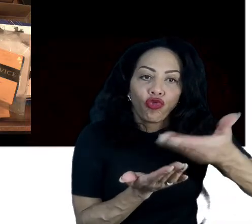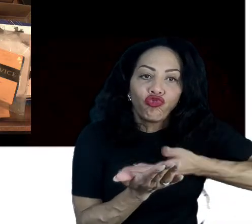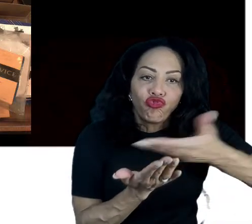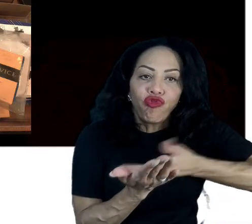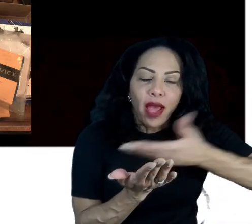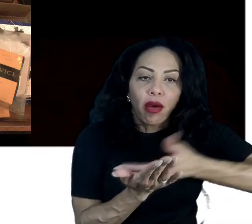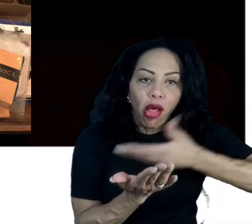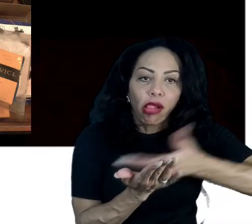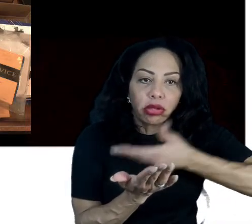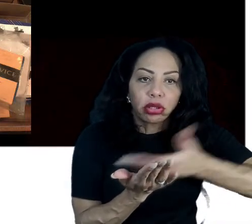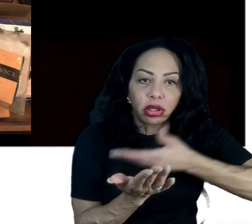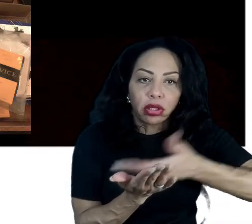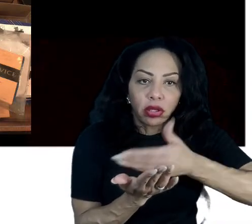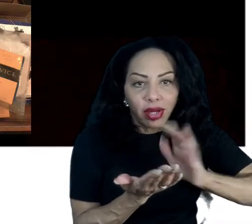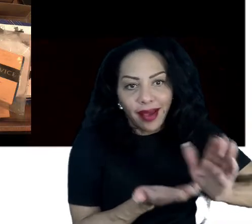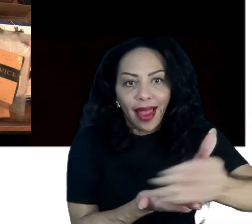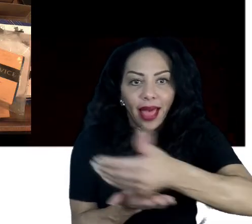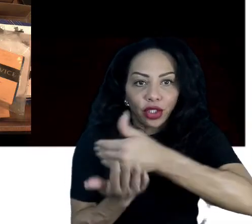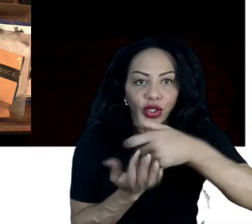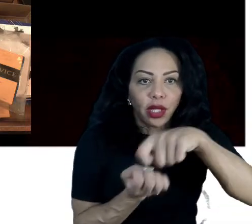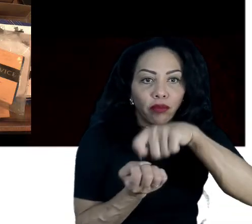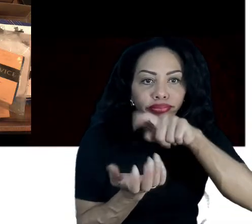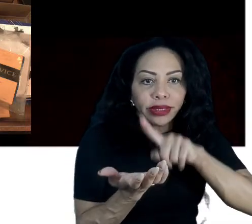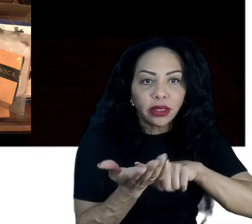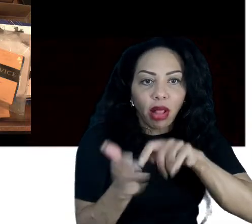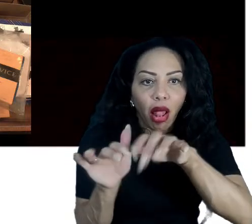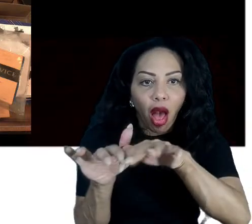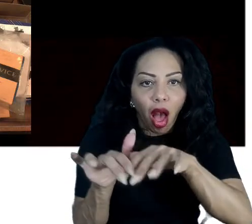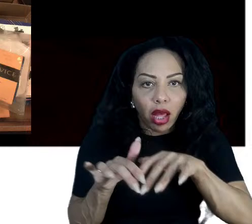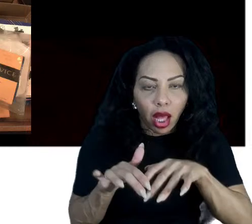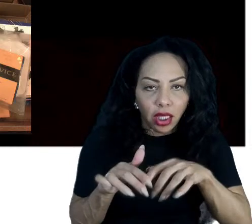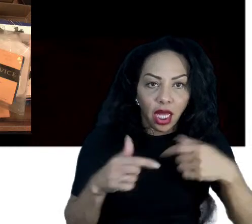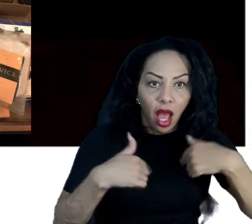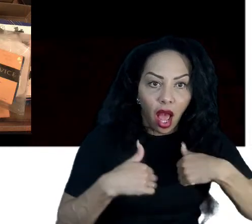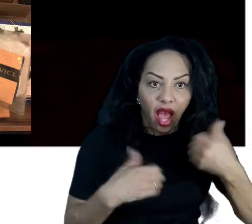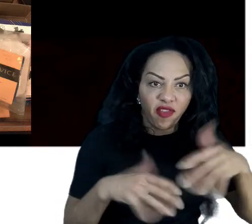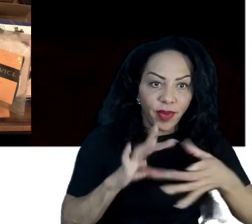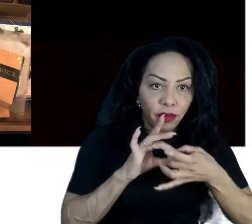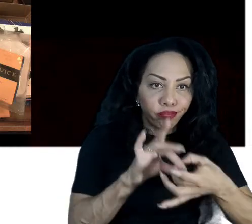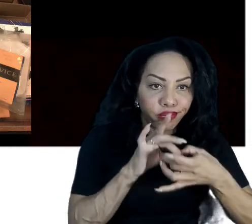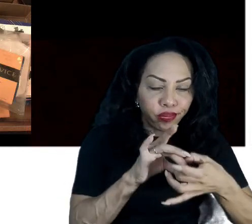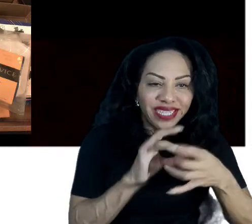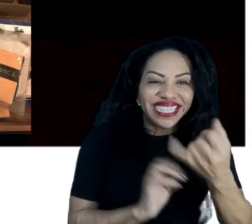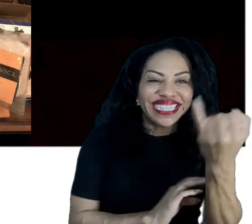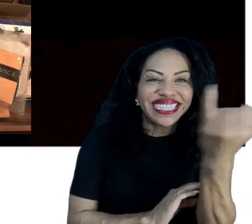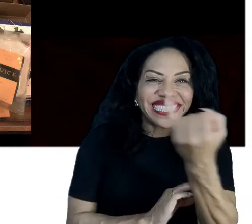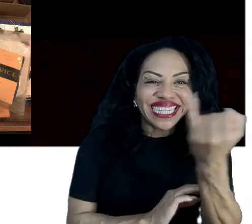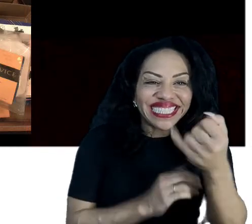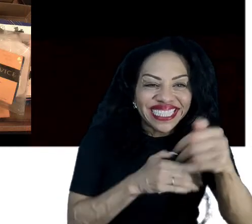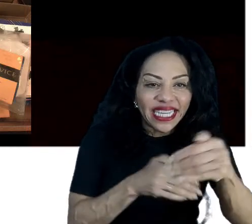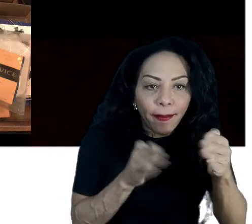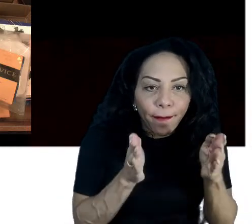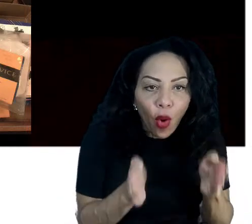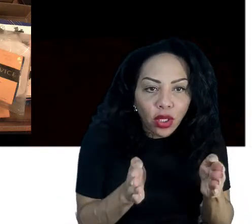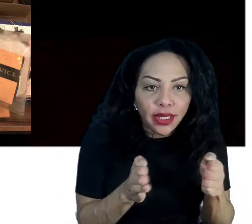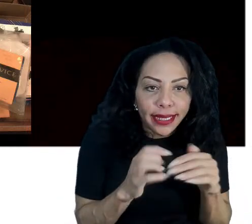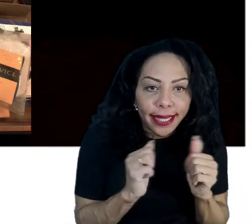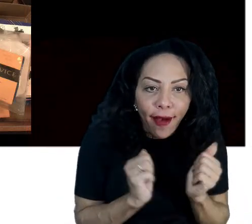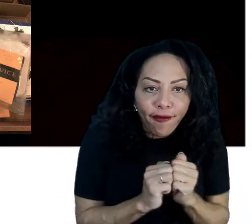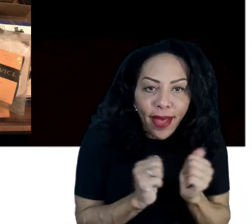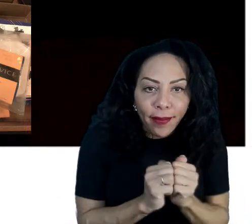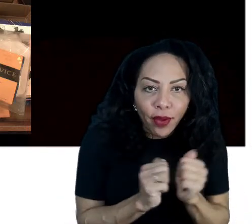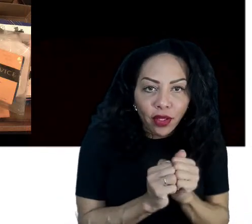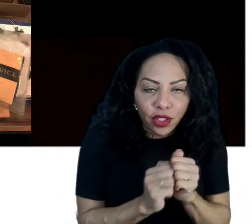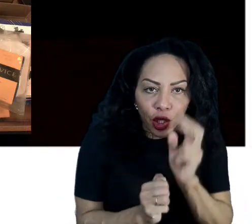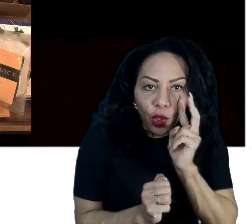Archives. And then I've been working with 16 boxes of papers. So the open box